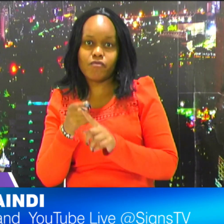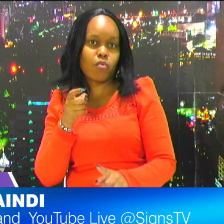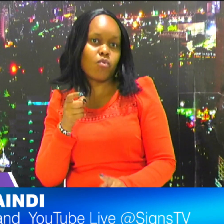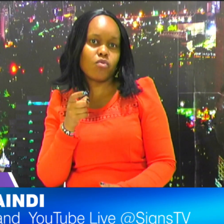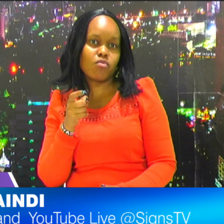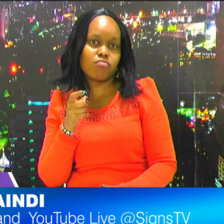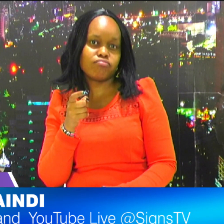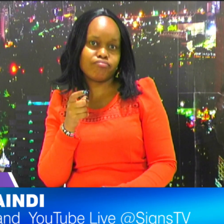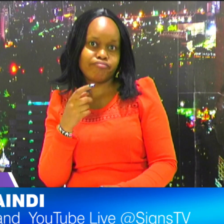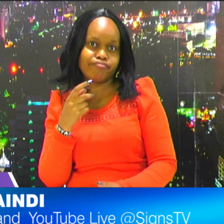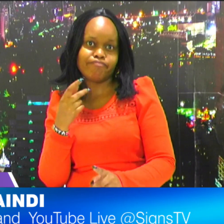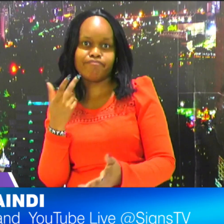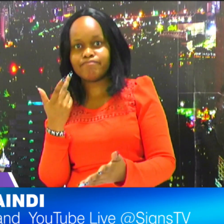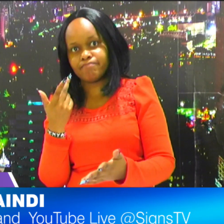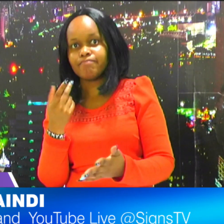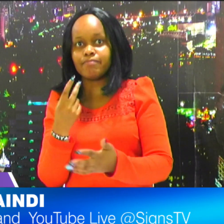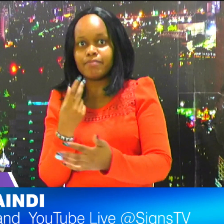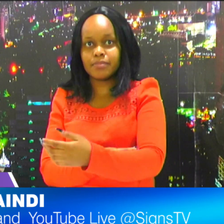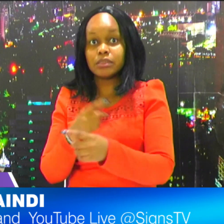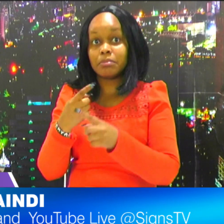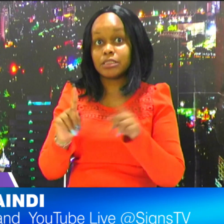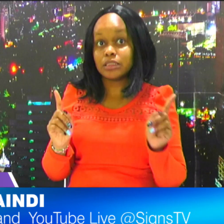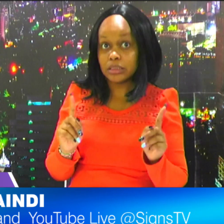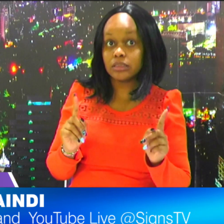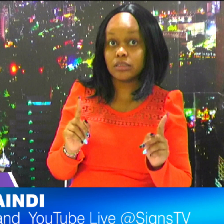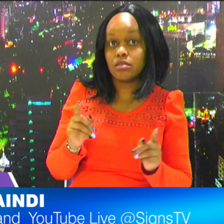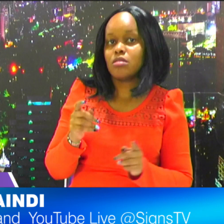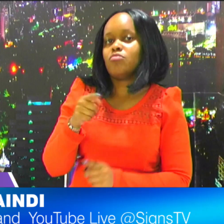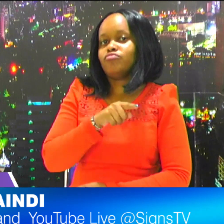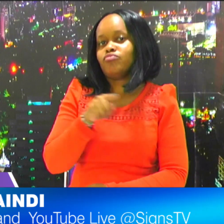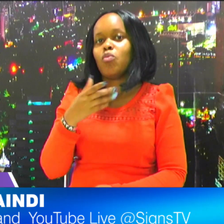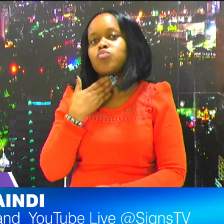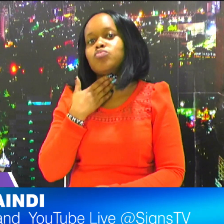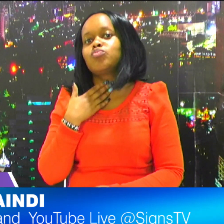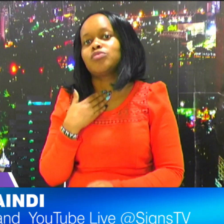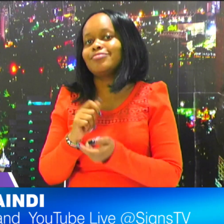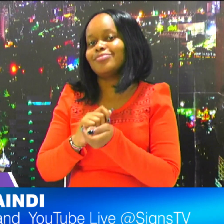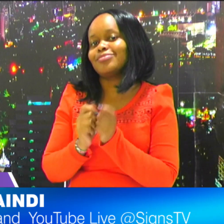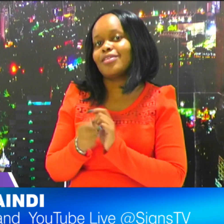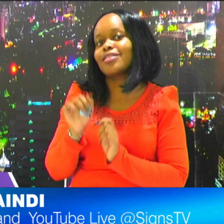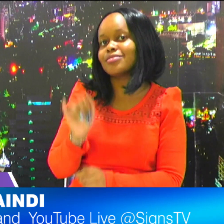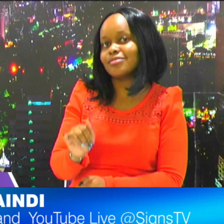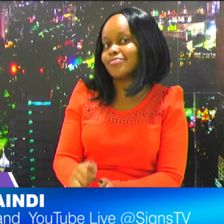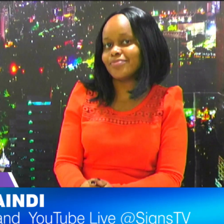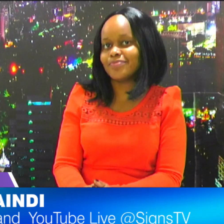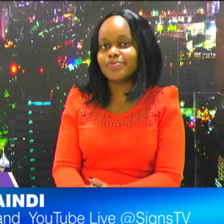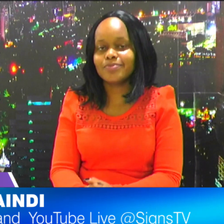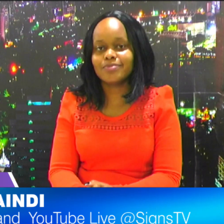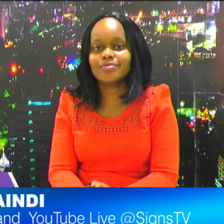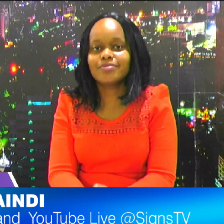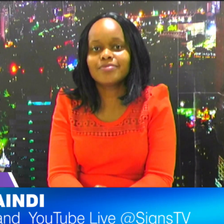depended on funding from the exchequer, but they want to